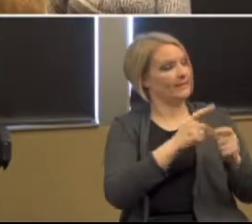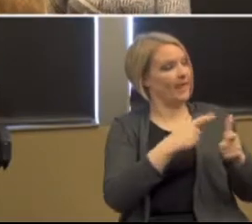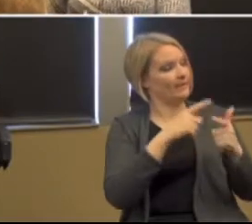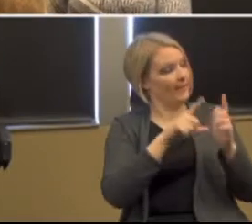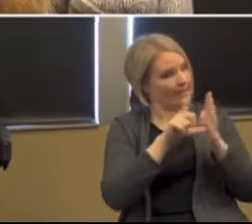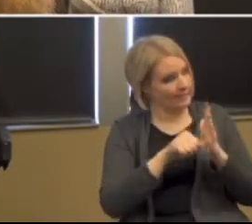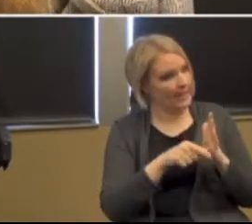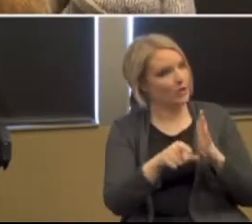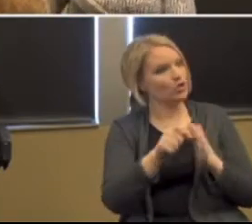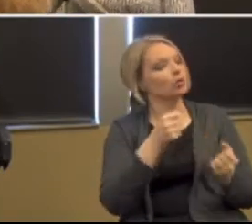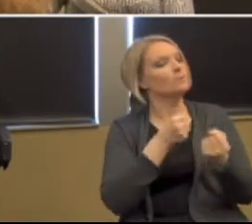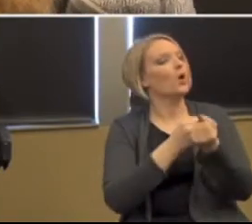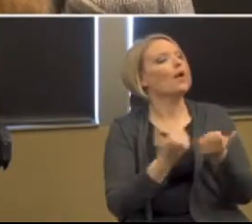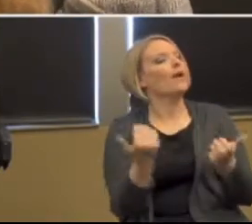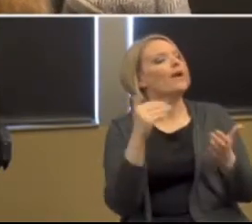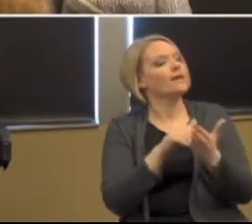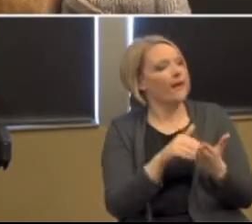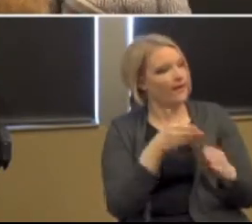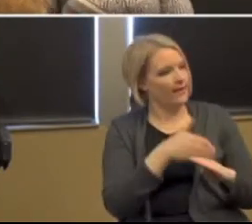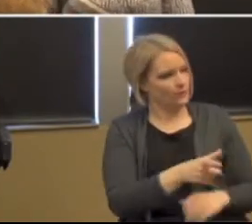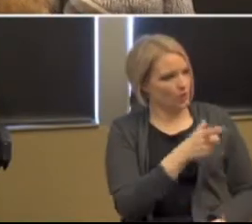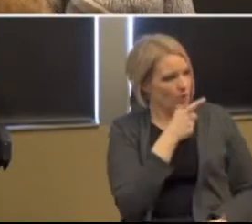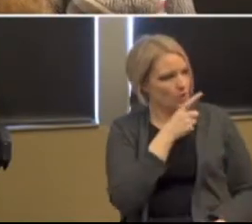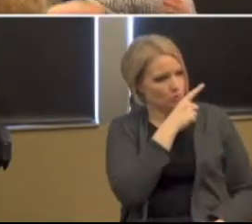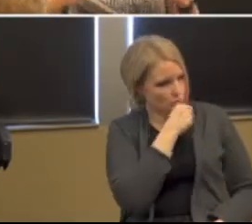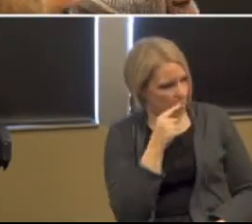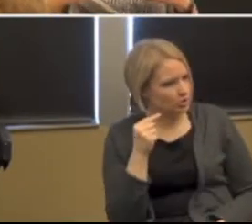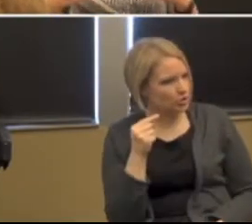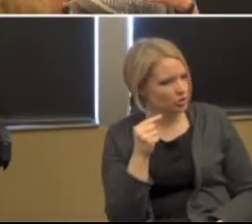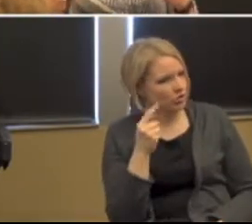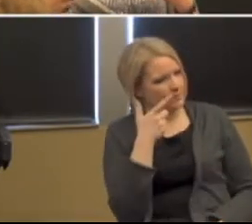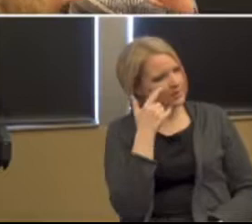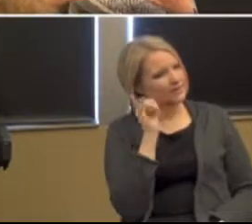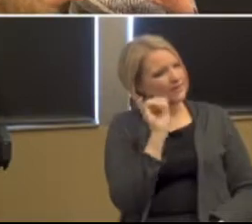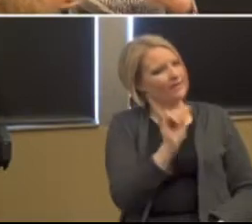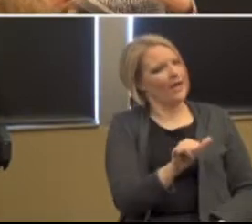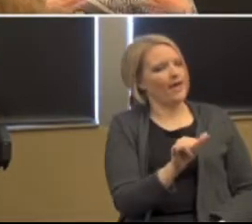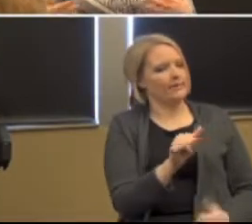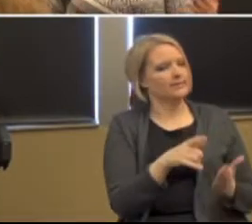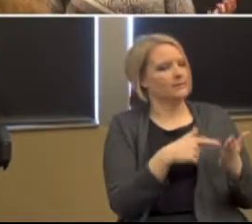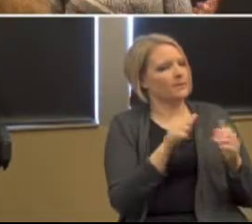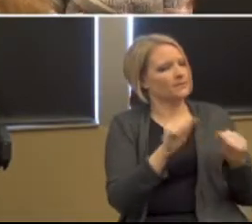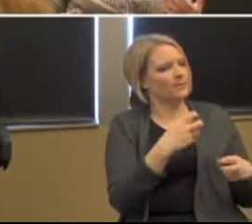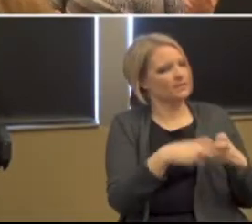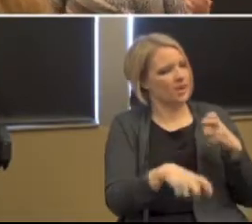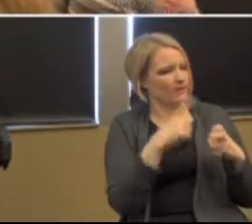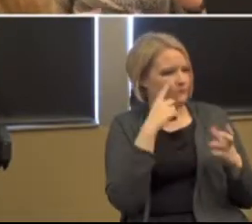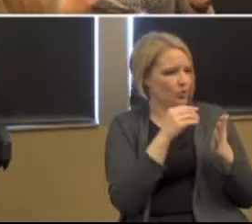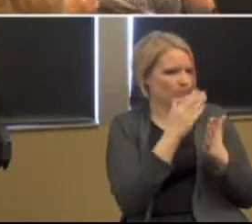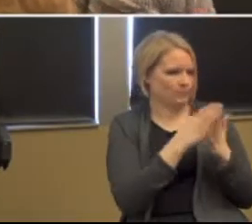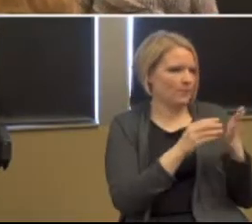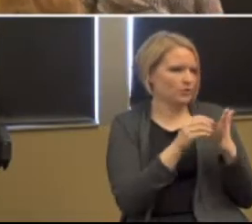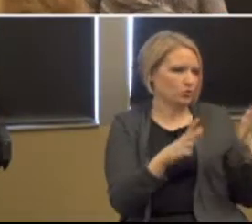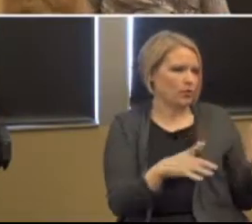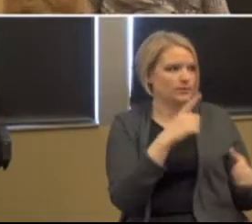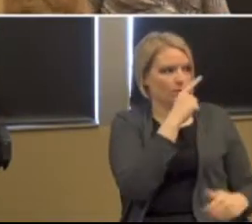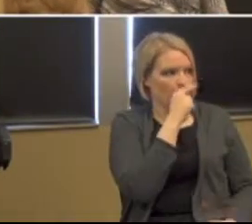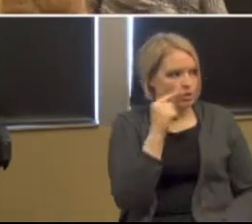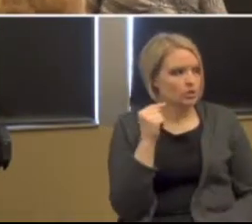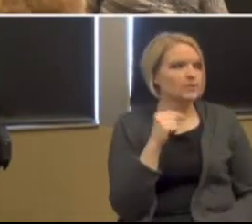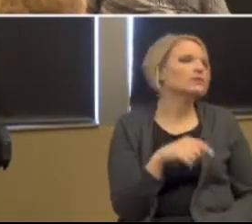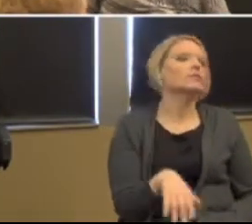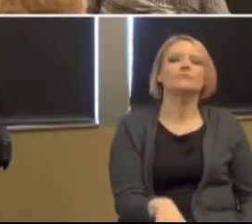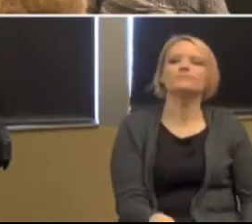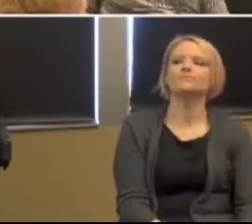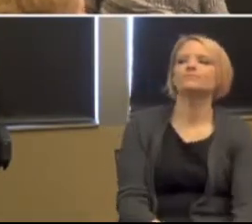reinforce it at lunch so that they could do teeth brushing, because that's a whole area that's difficult for a lot of students, is brushing teeth. And